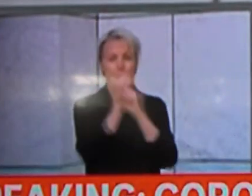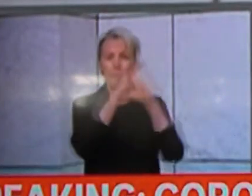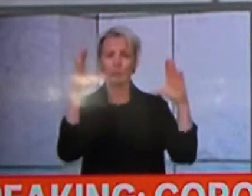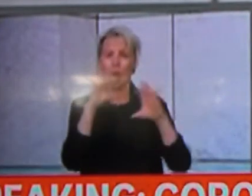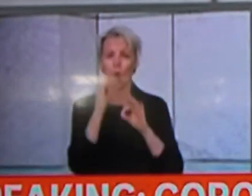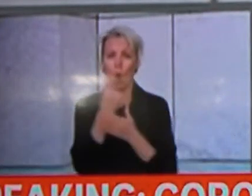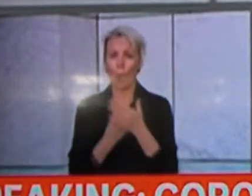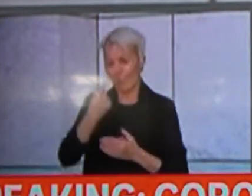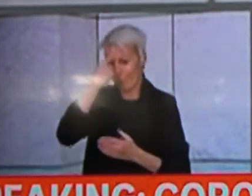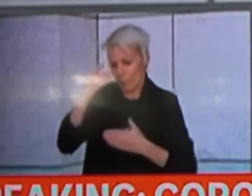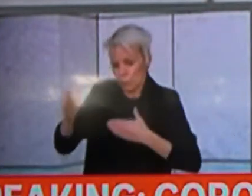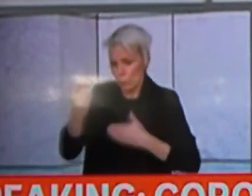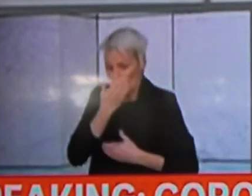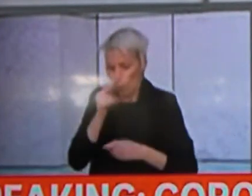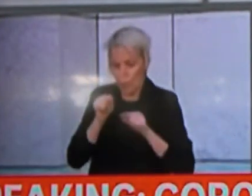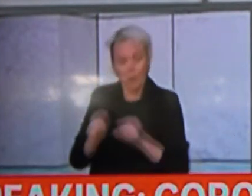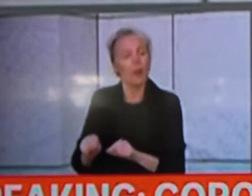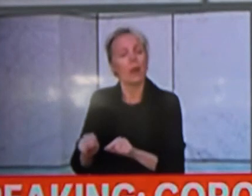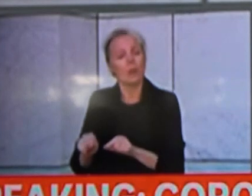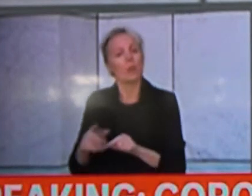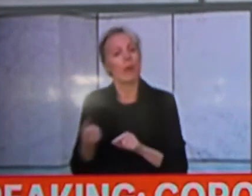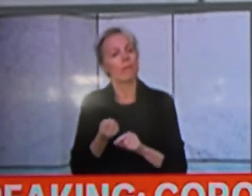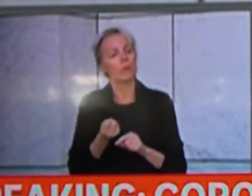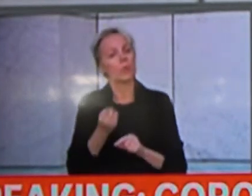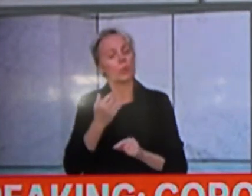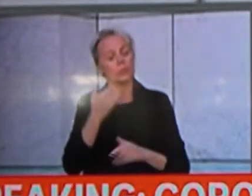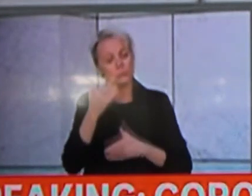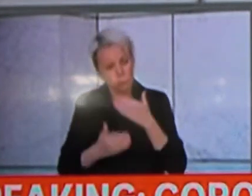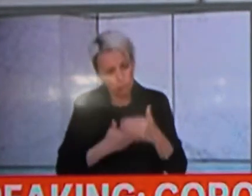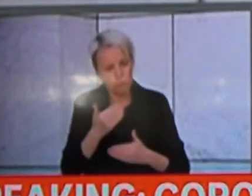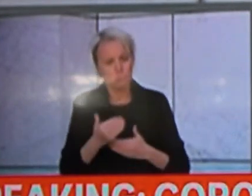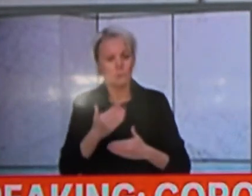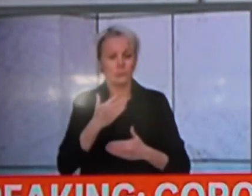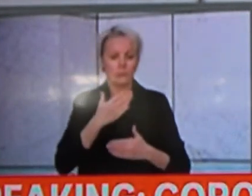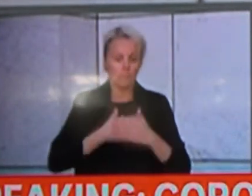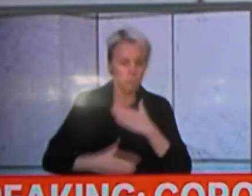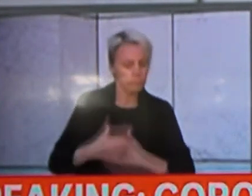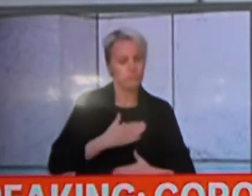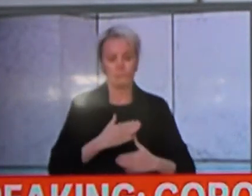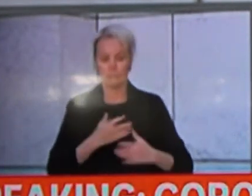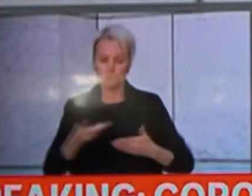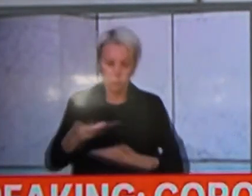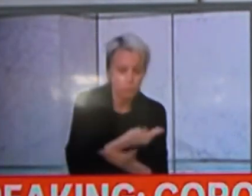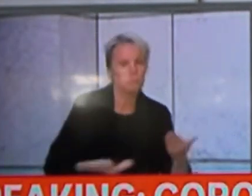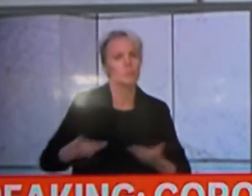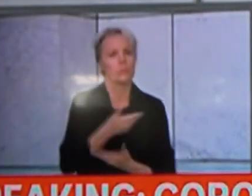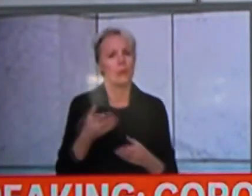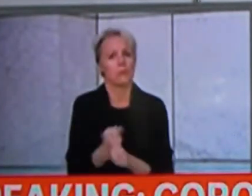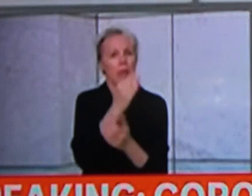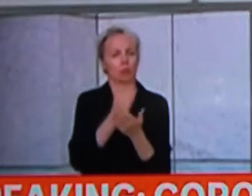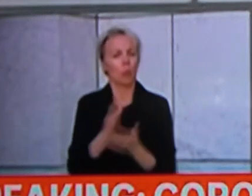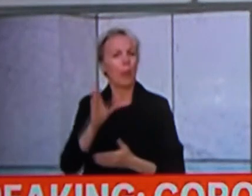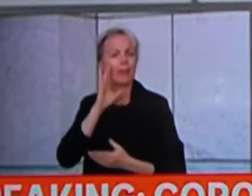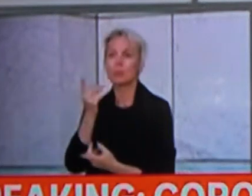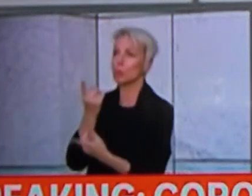do that in a calm and reasoned manner according to the discipline process we've set for ourselves, which means we're all working together and being